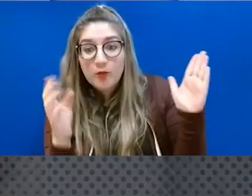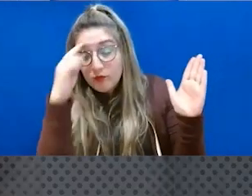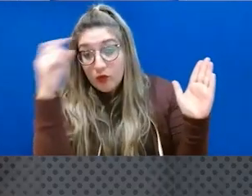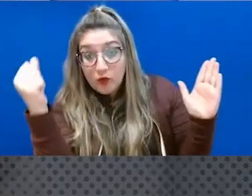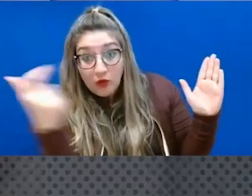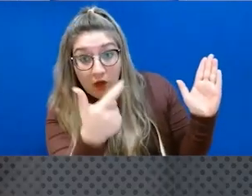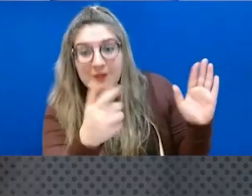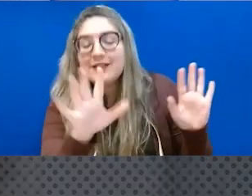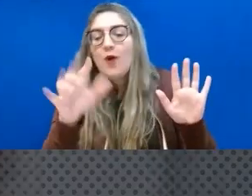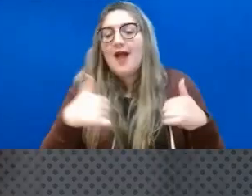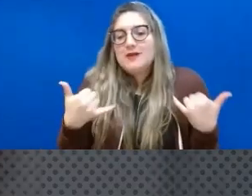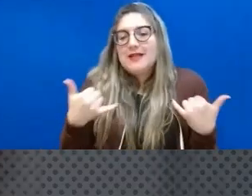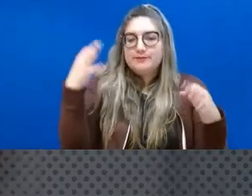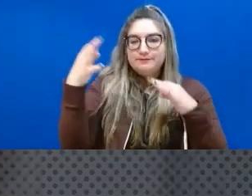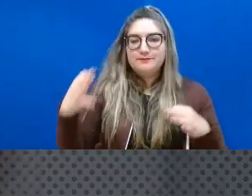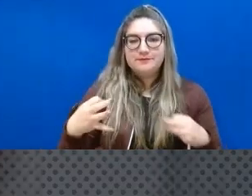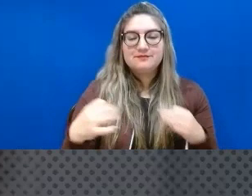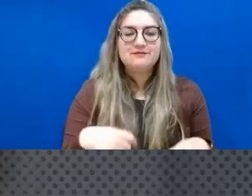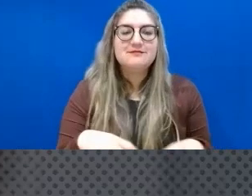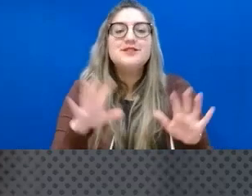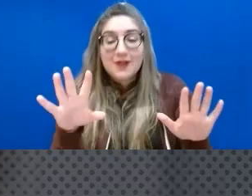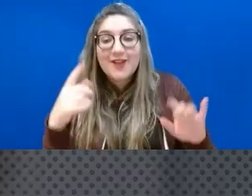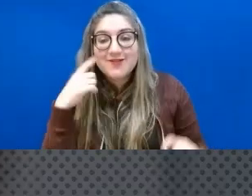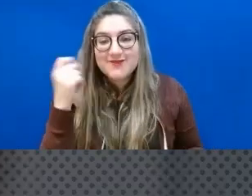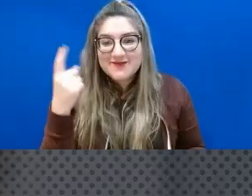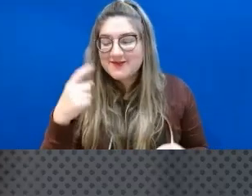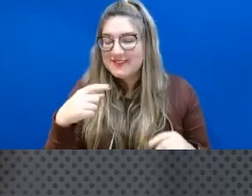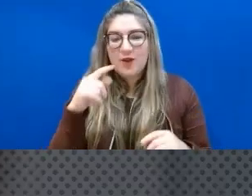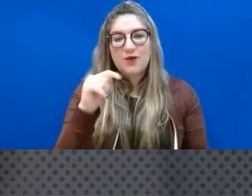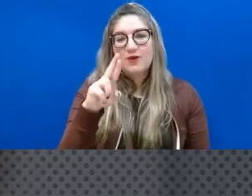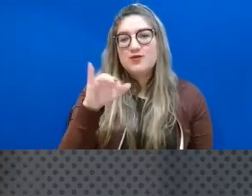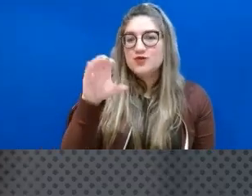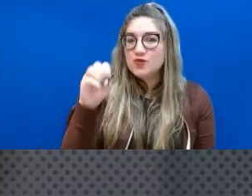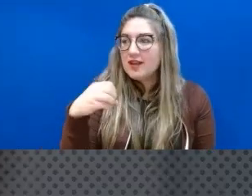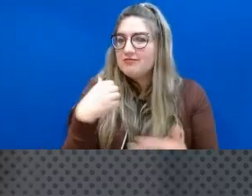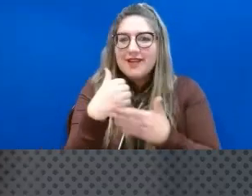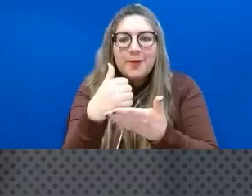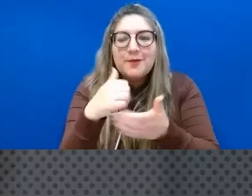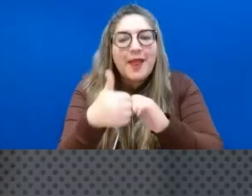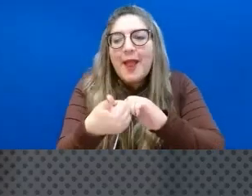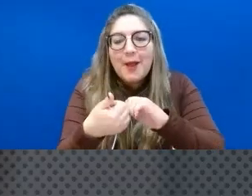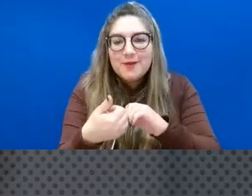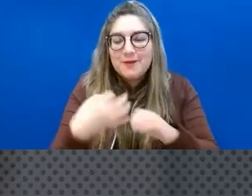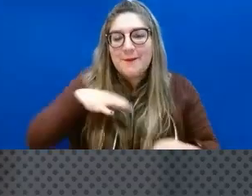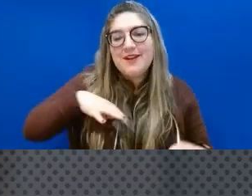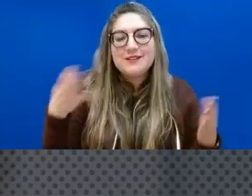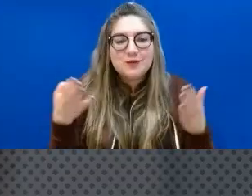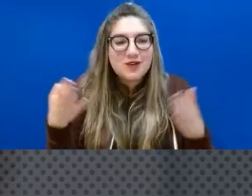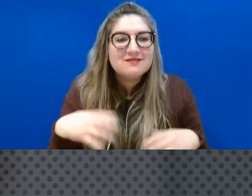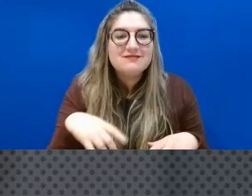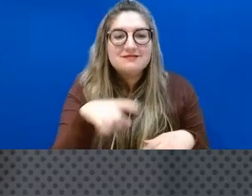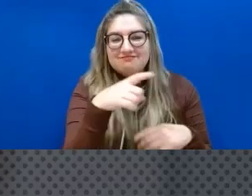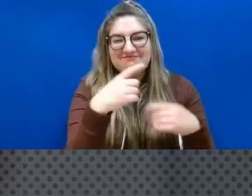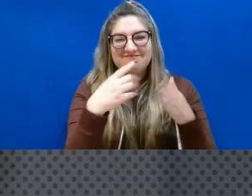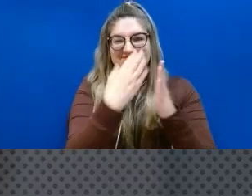ahead. So the benefits of TRIO. So 17% of City College students persist past 4 years and graduate